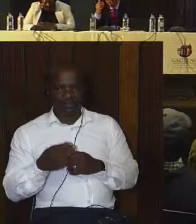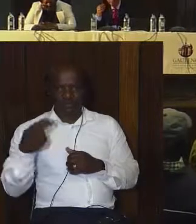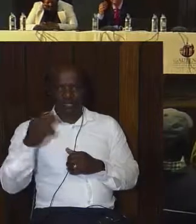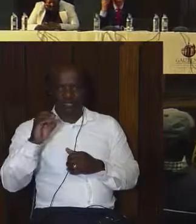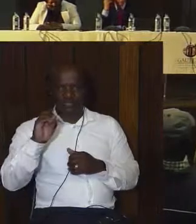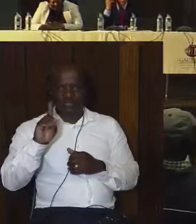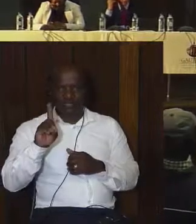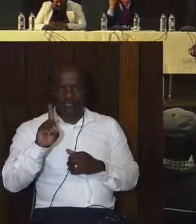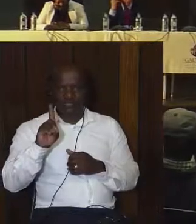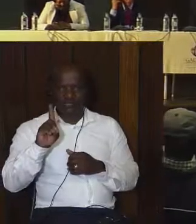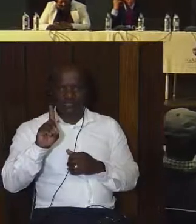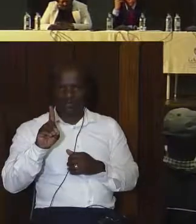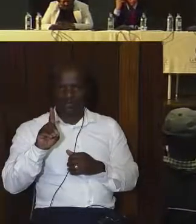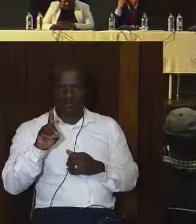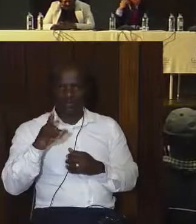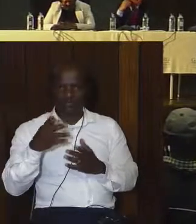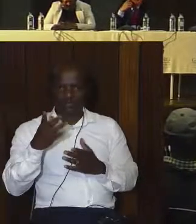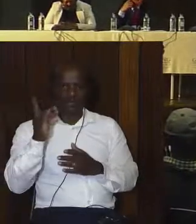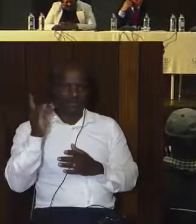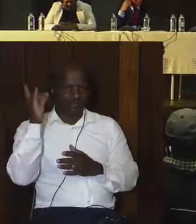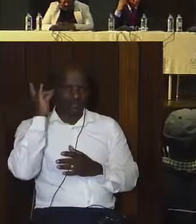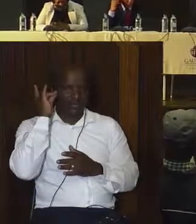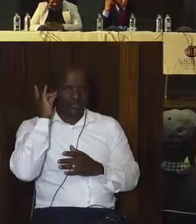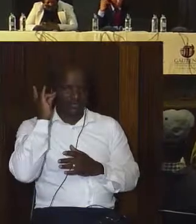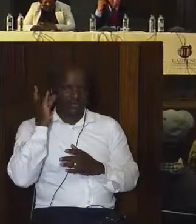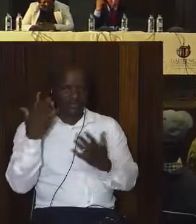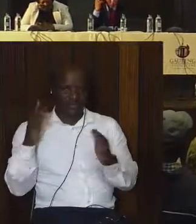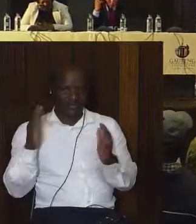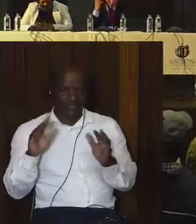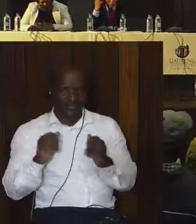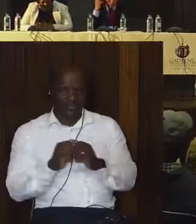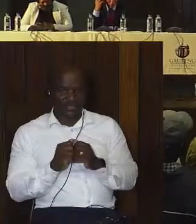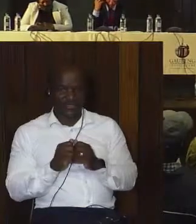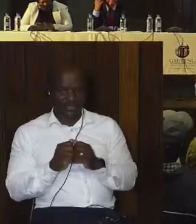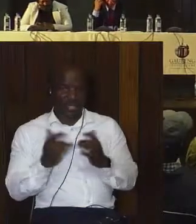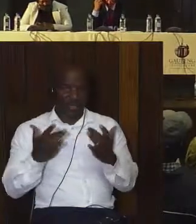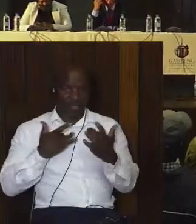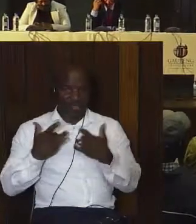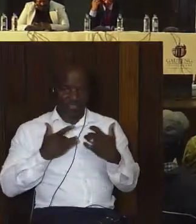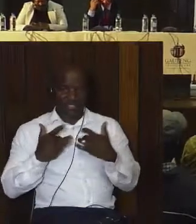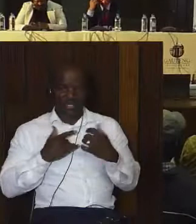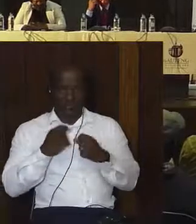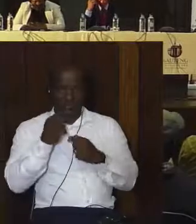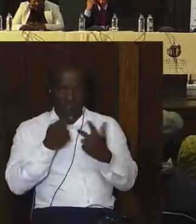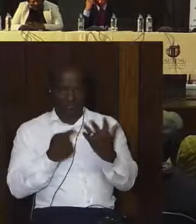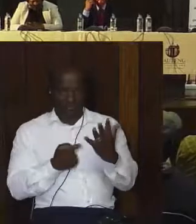HOD, so you can hear, we have our own concerns.